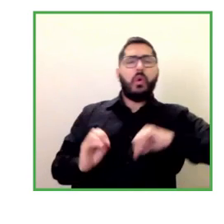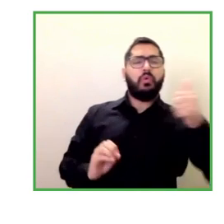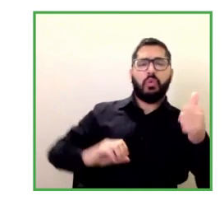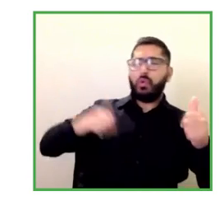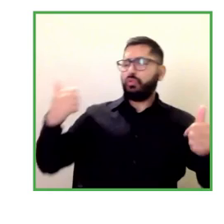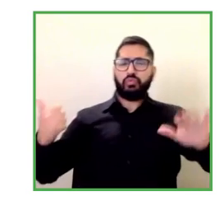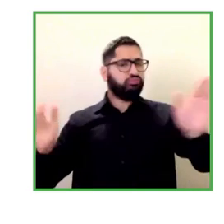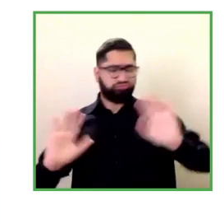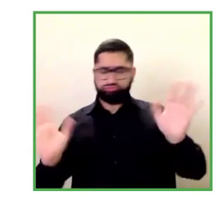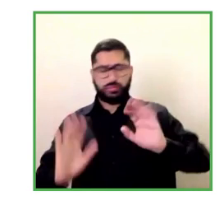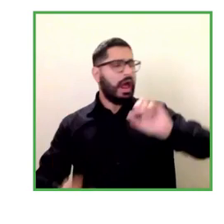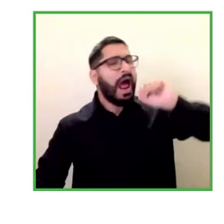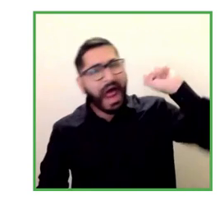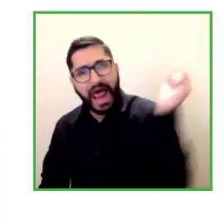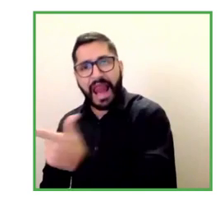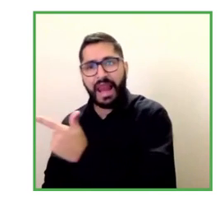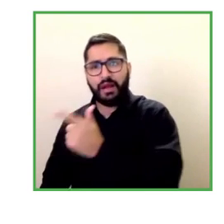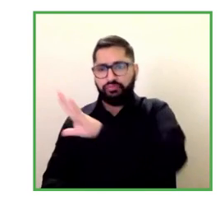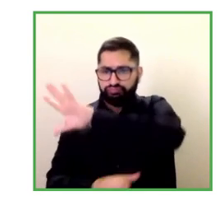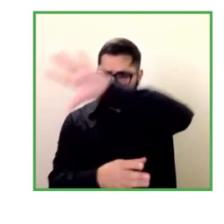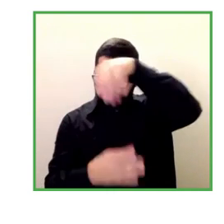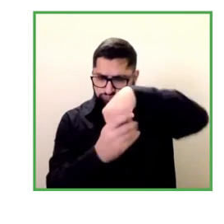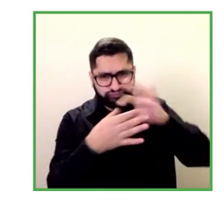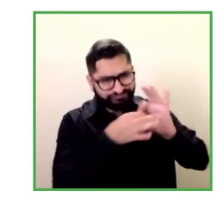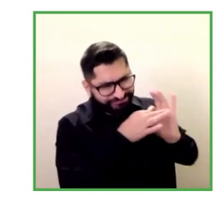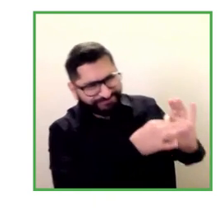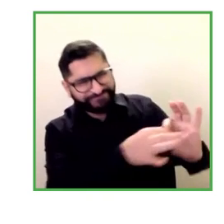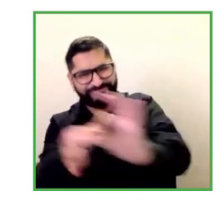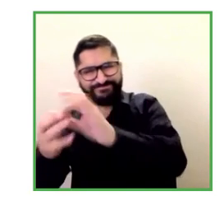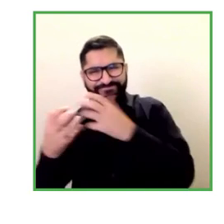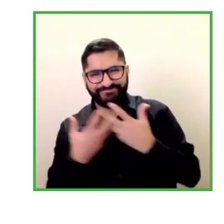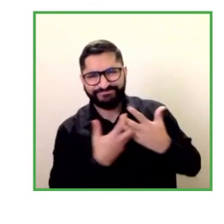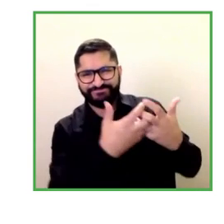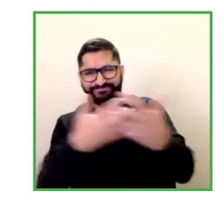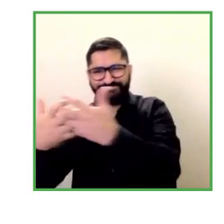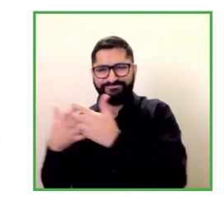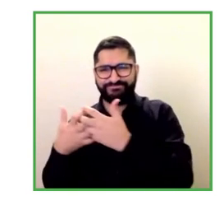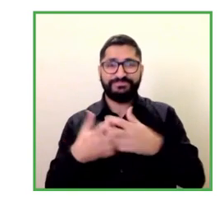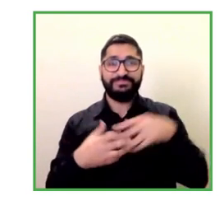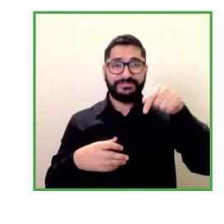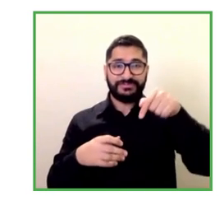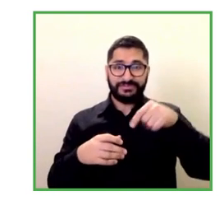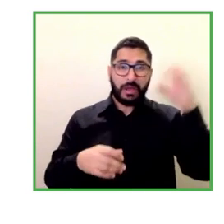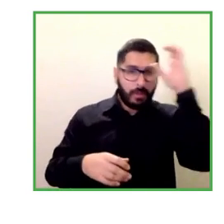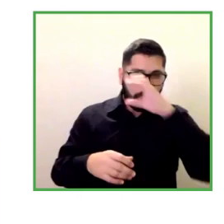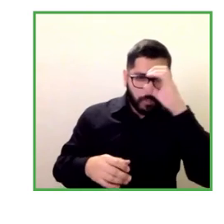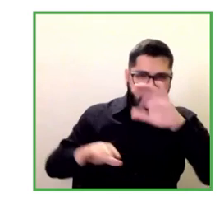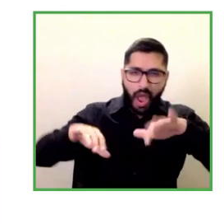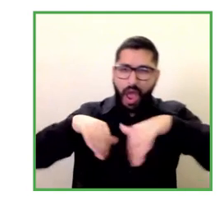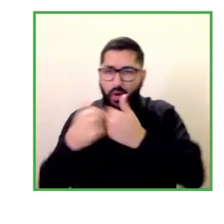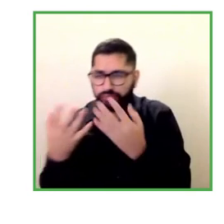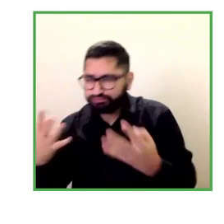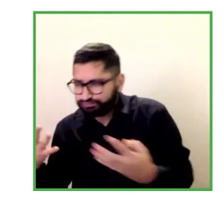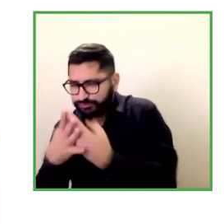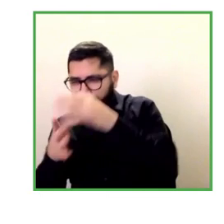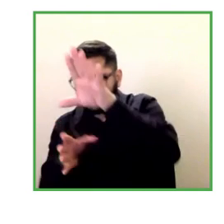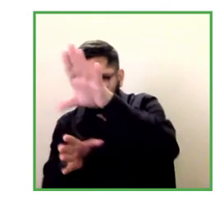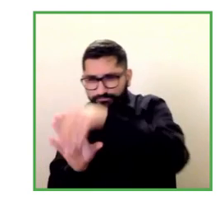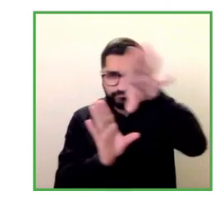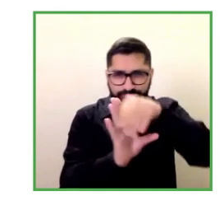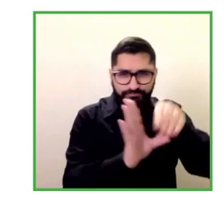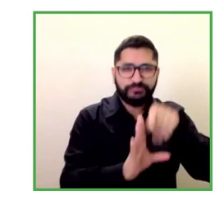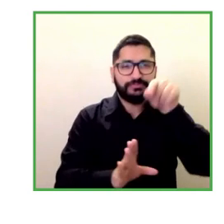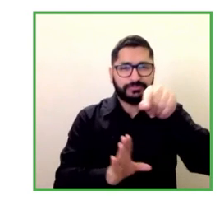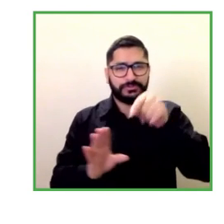and work together. What we're aiming for in the network is in that line, learning from each